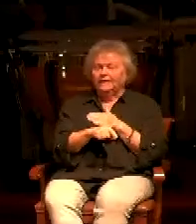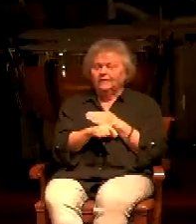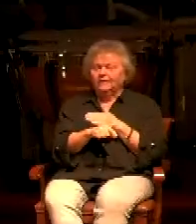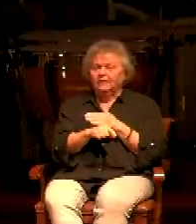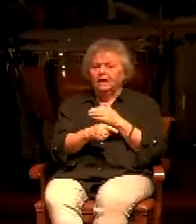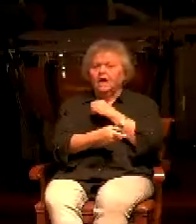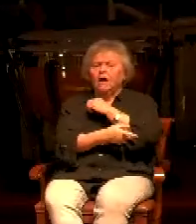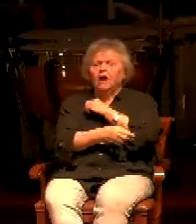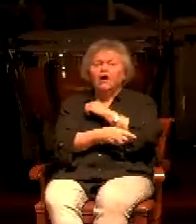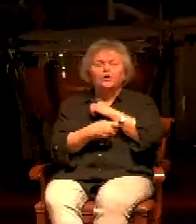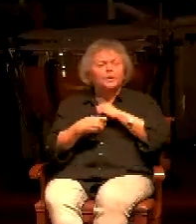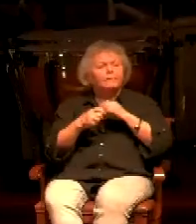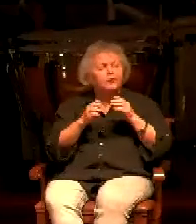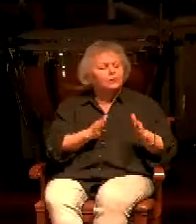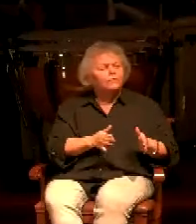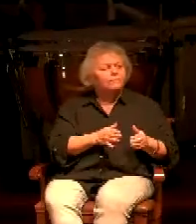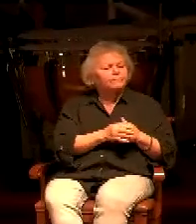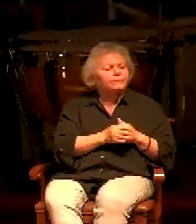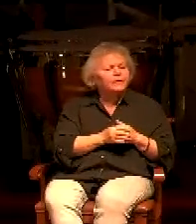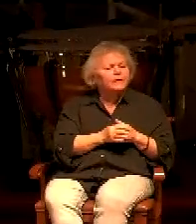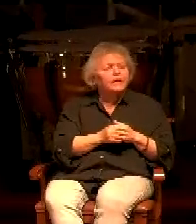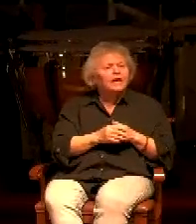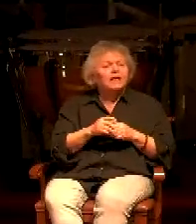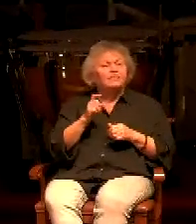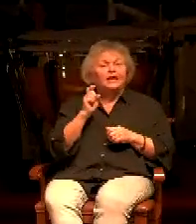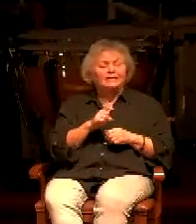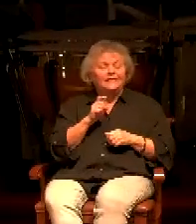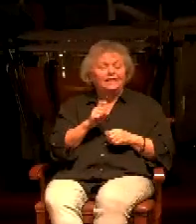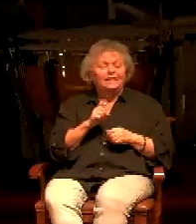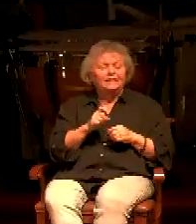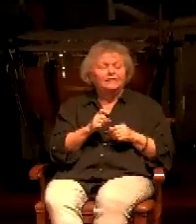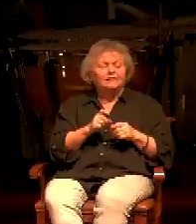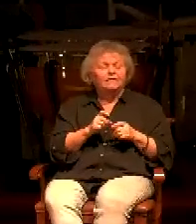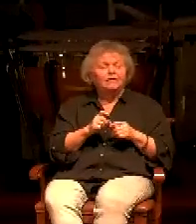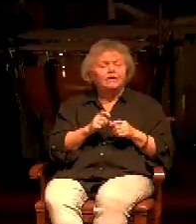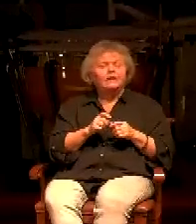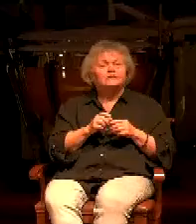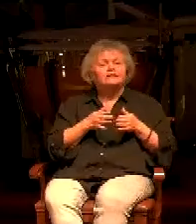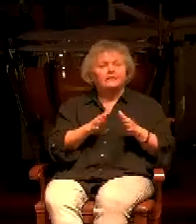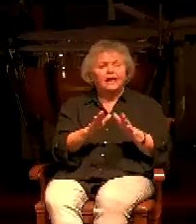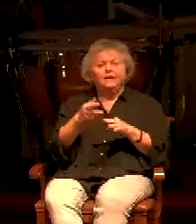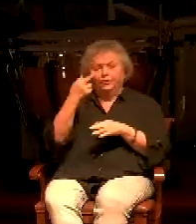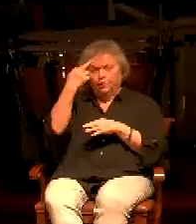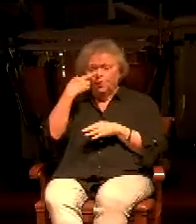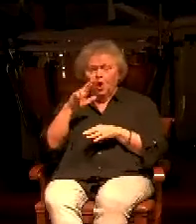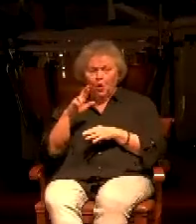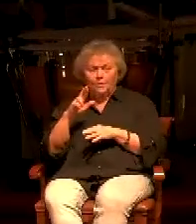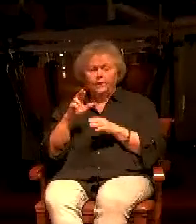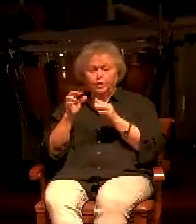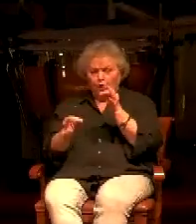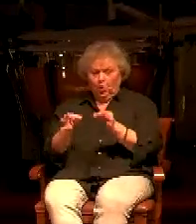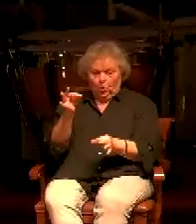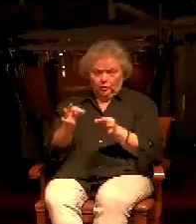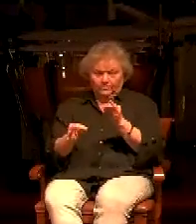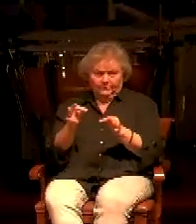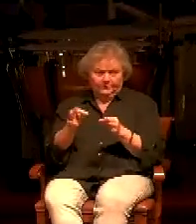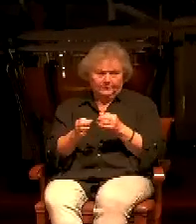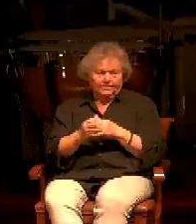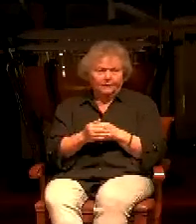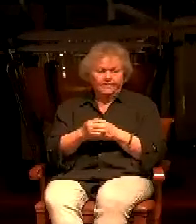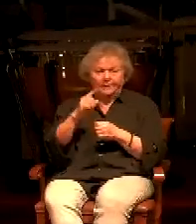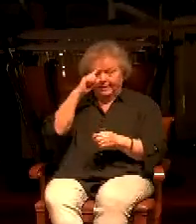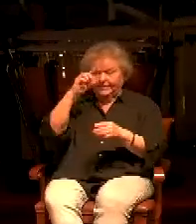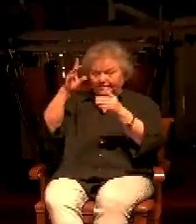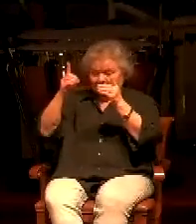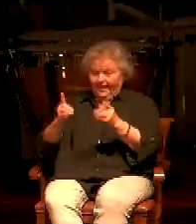according to their law, they still had to bring it to Rome and get a verdict. So Jesus will literally go between two courts over the next few hours. He